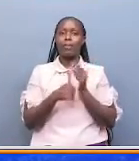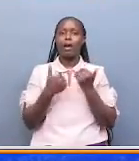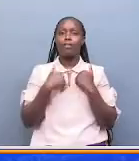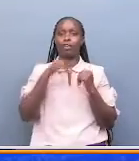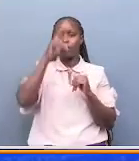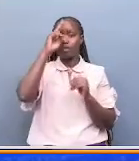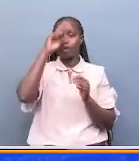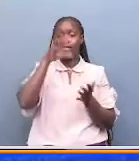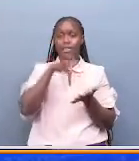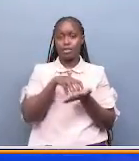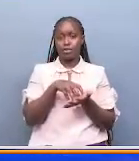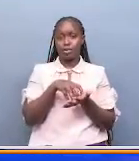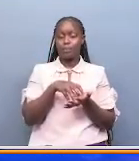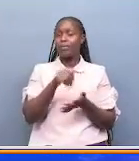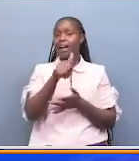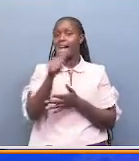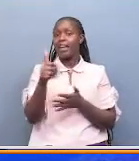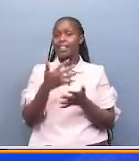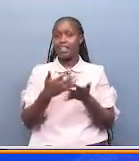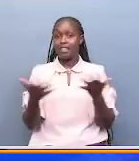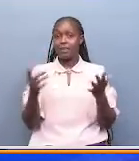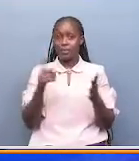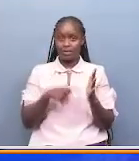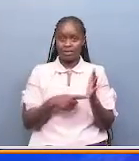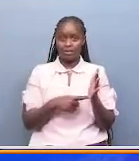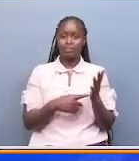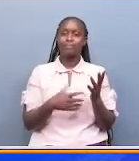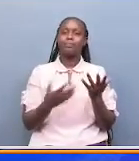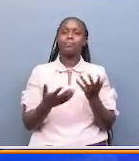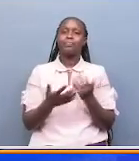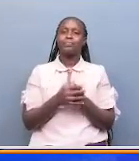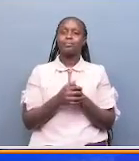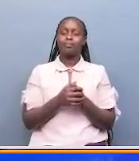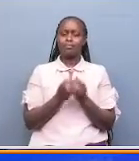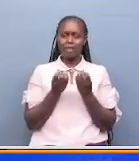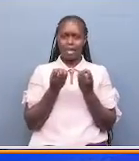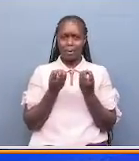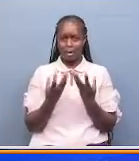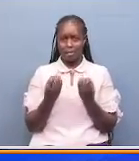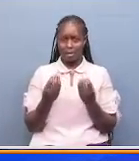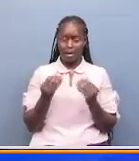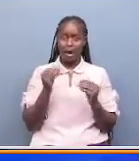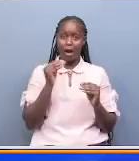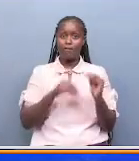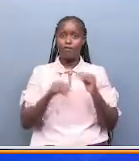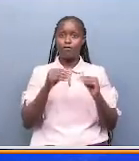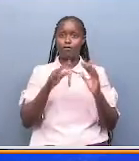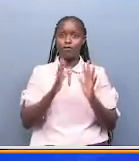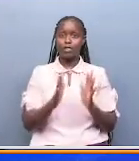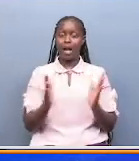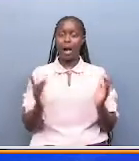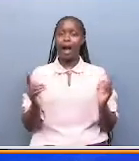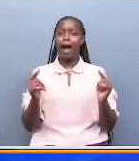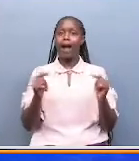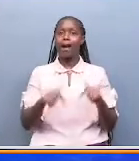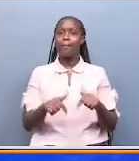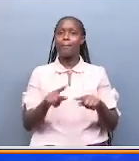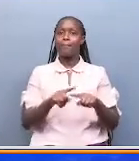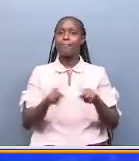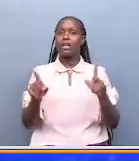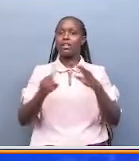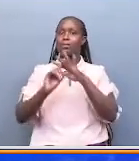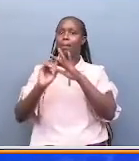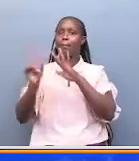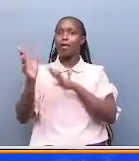Kosau. Another thing that I've realized is that many voters are coming up, but they are being turned away because